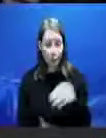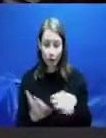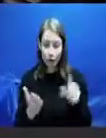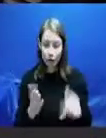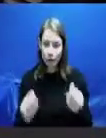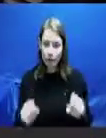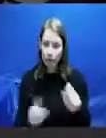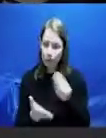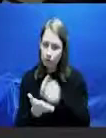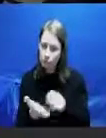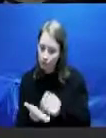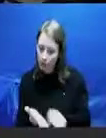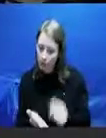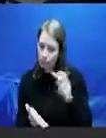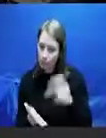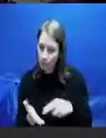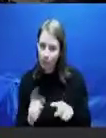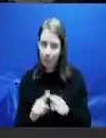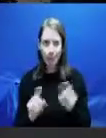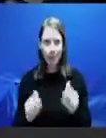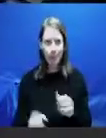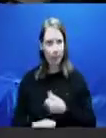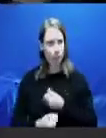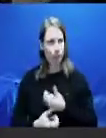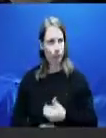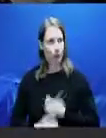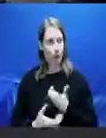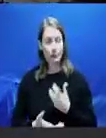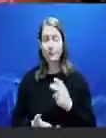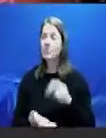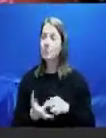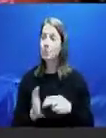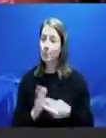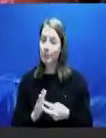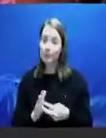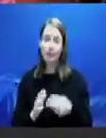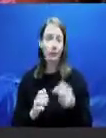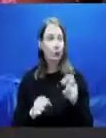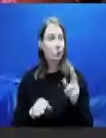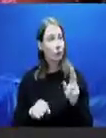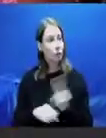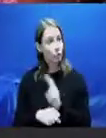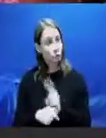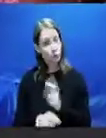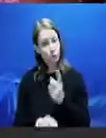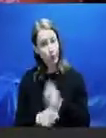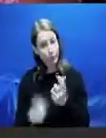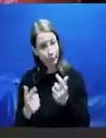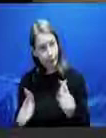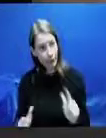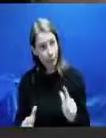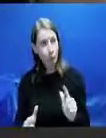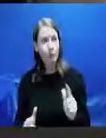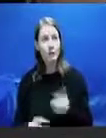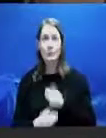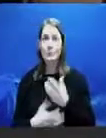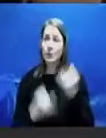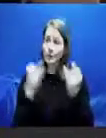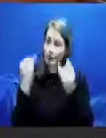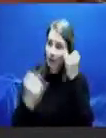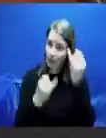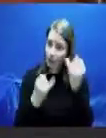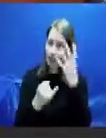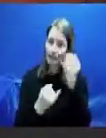for students to know how to present ideas, use the right language, and cite evidence. For today's 7th grade English class, co-taught by